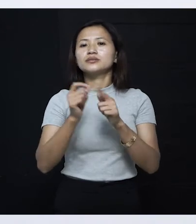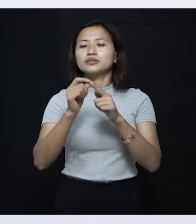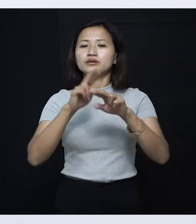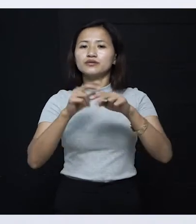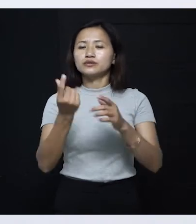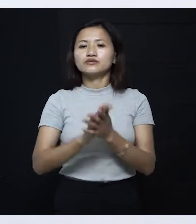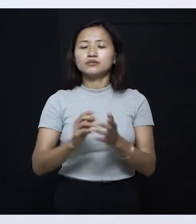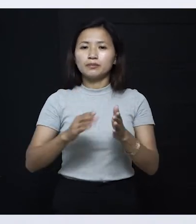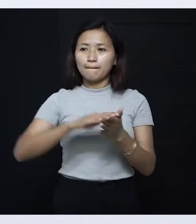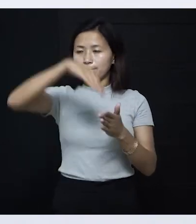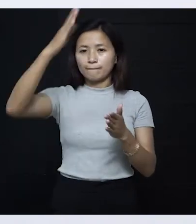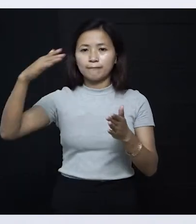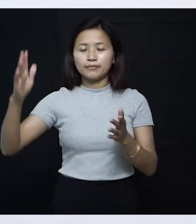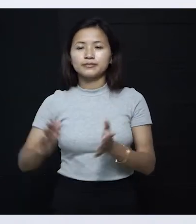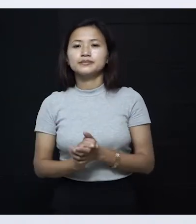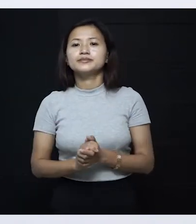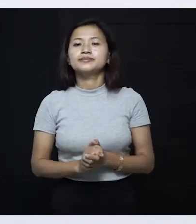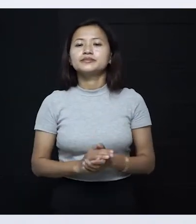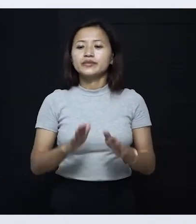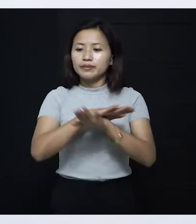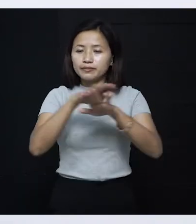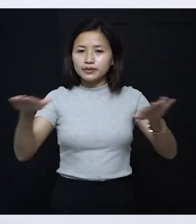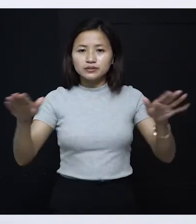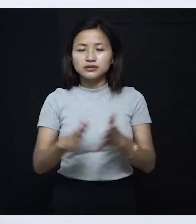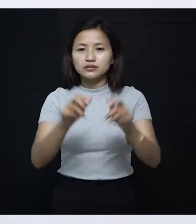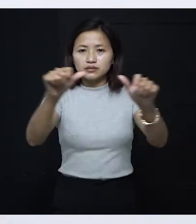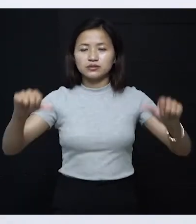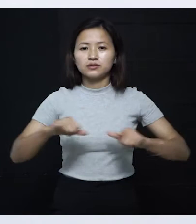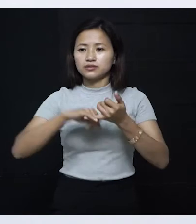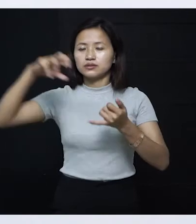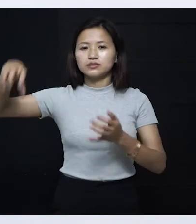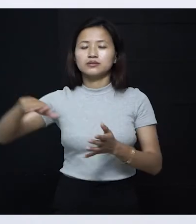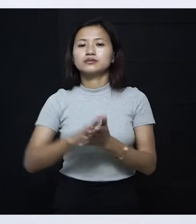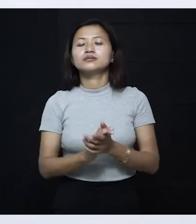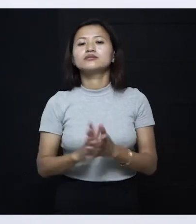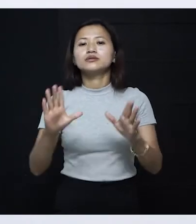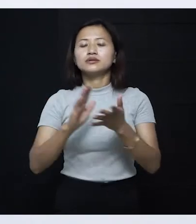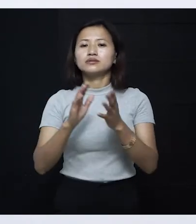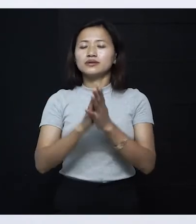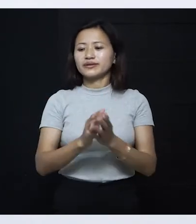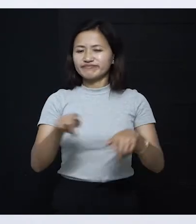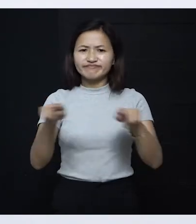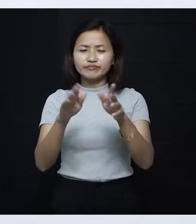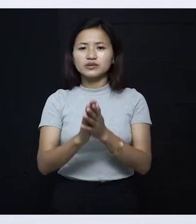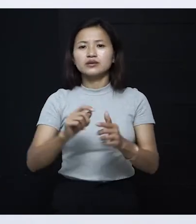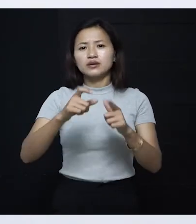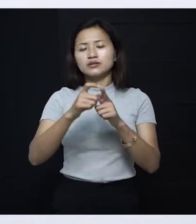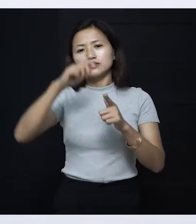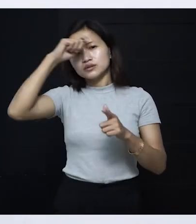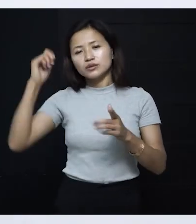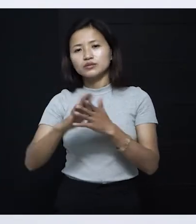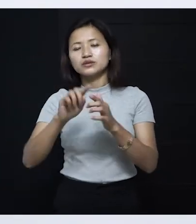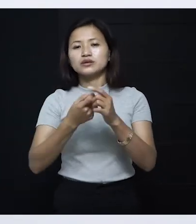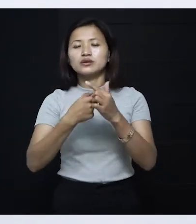to the plains, as it is written, okay, the plains area of the state is limited to Dimapur, Jaluki, and